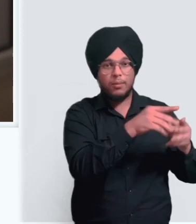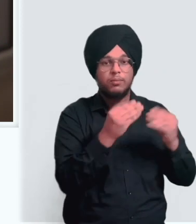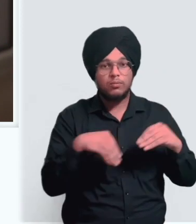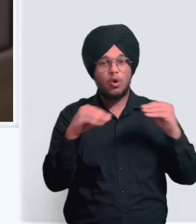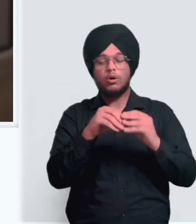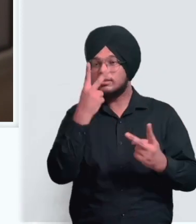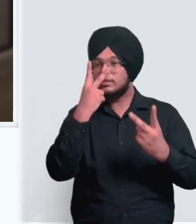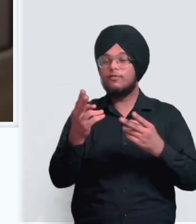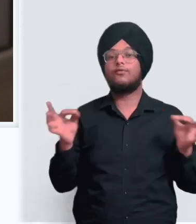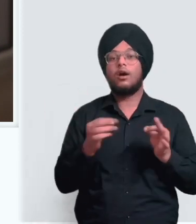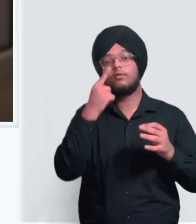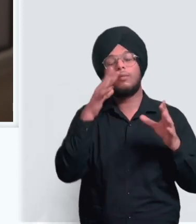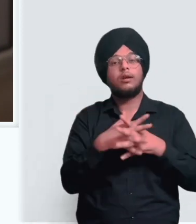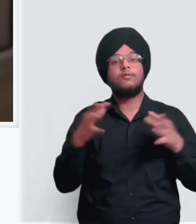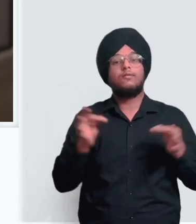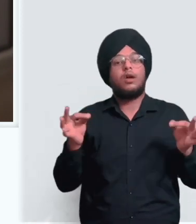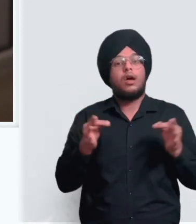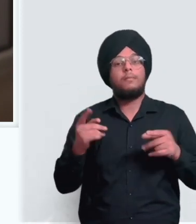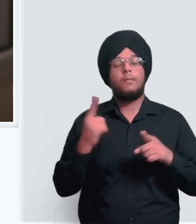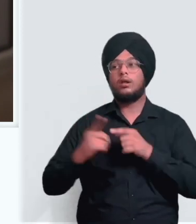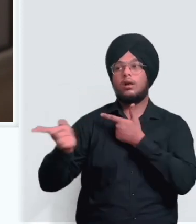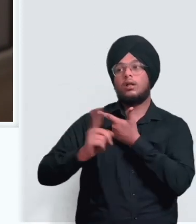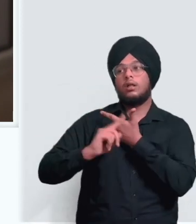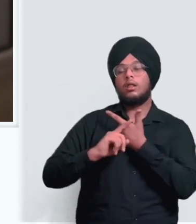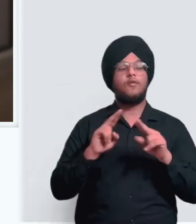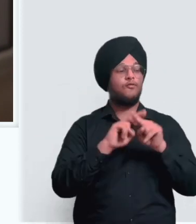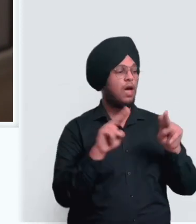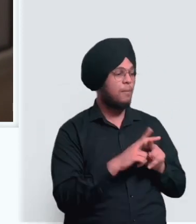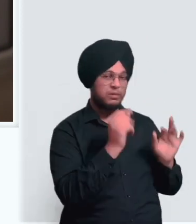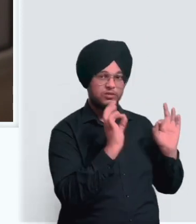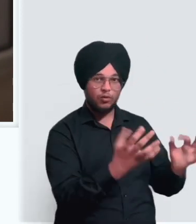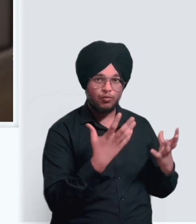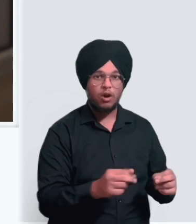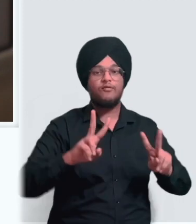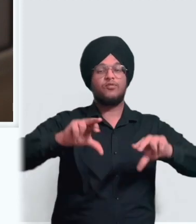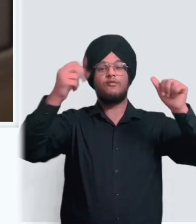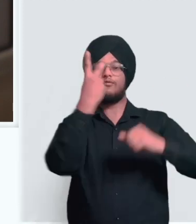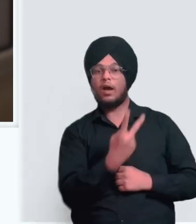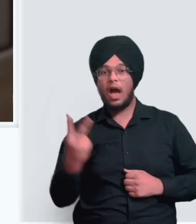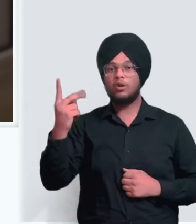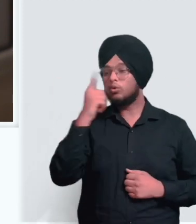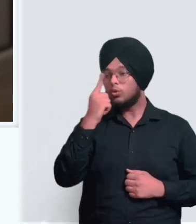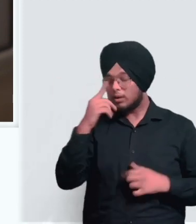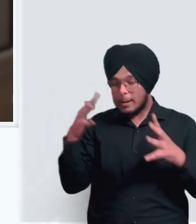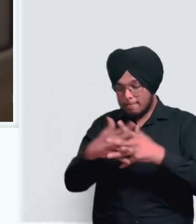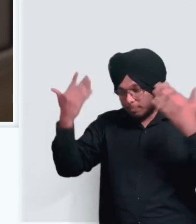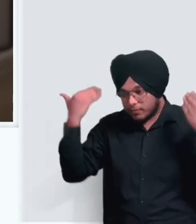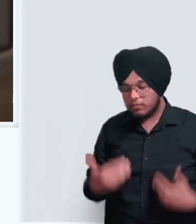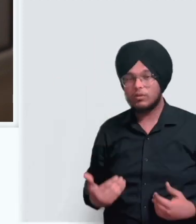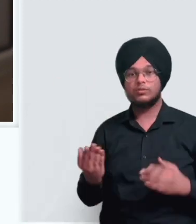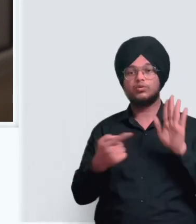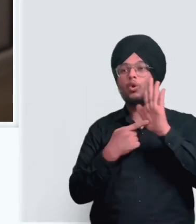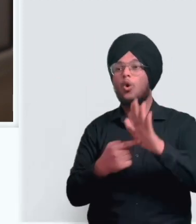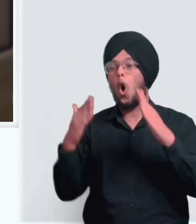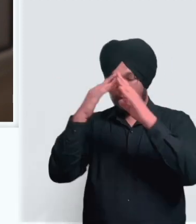fear and seen as threats to familial stability and Victorian-era values. The Nautch girl was cast in the role of a homewrecker